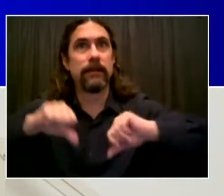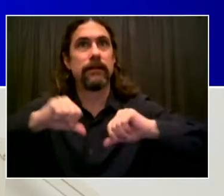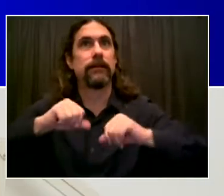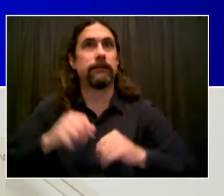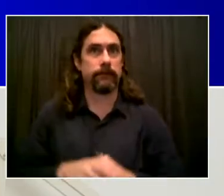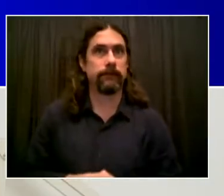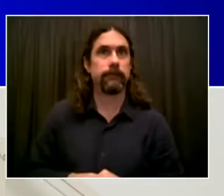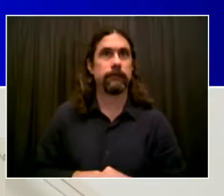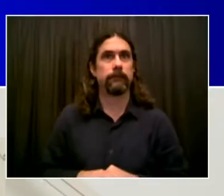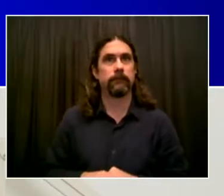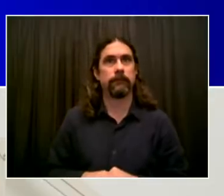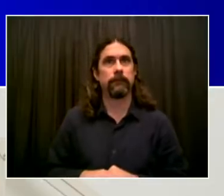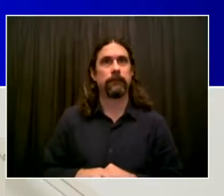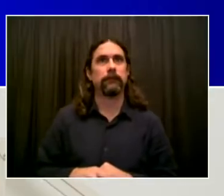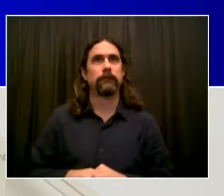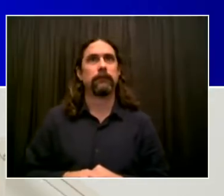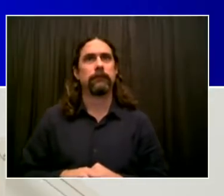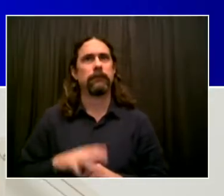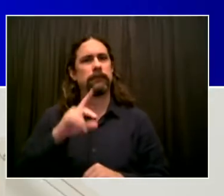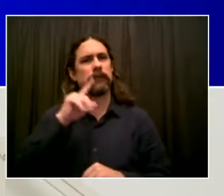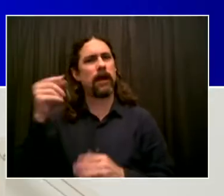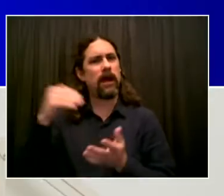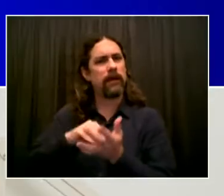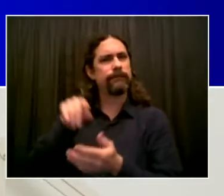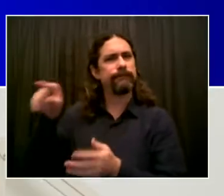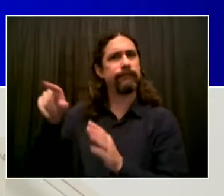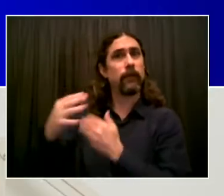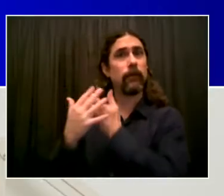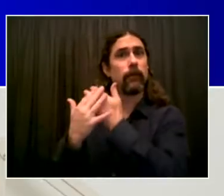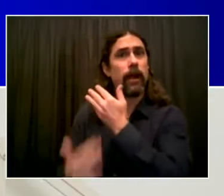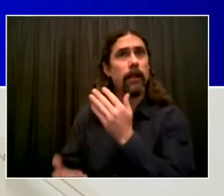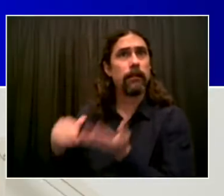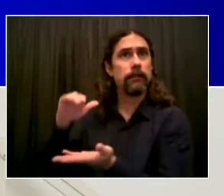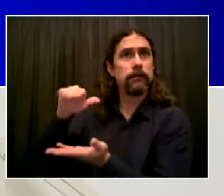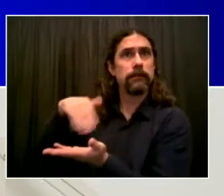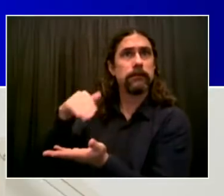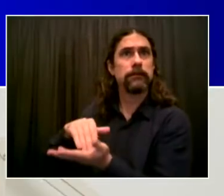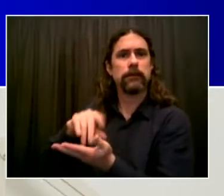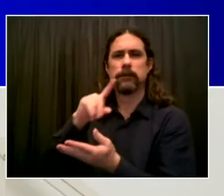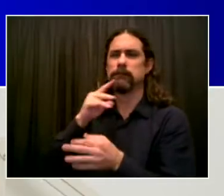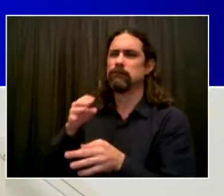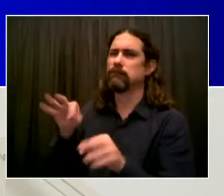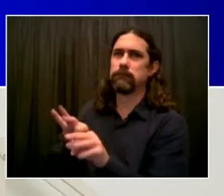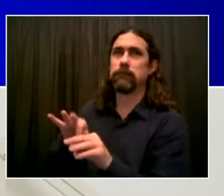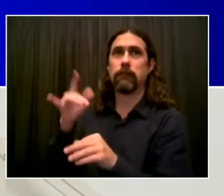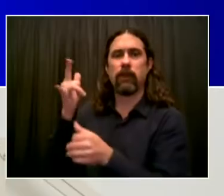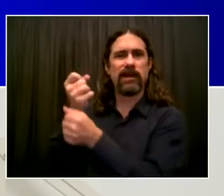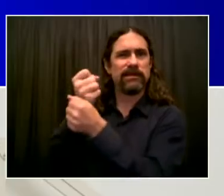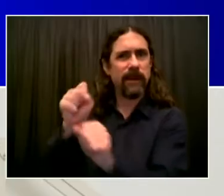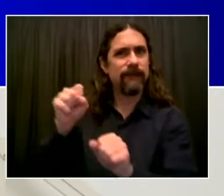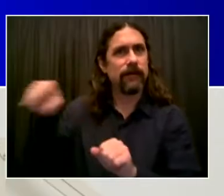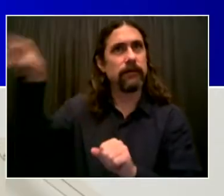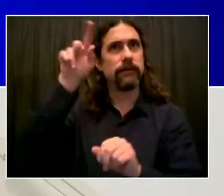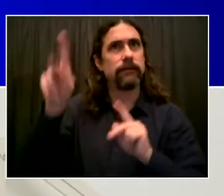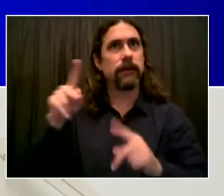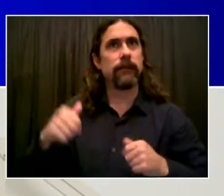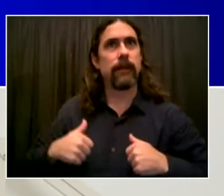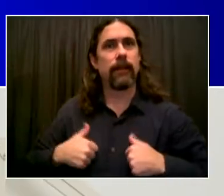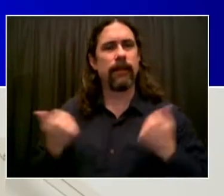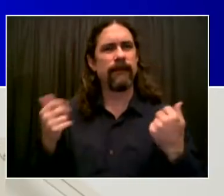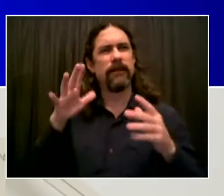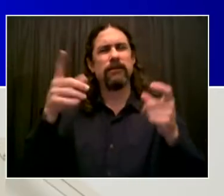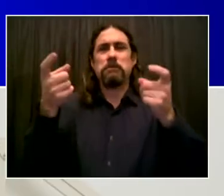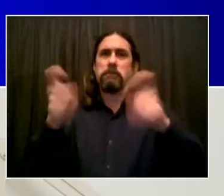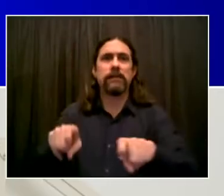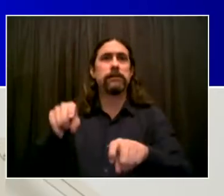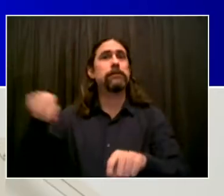save lives. It exists to create the blood supply that keeps New Yorkers alive in the toughest moments